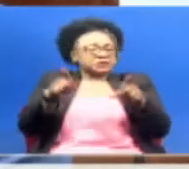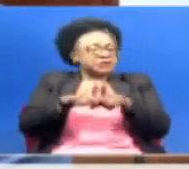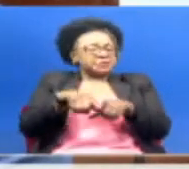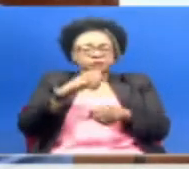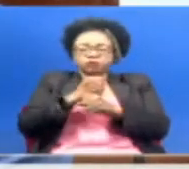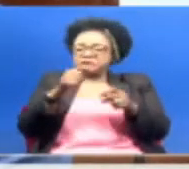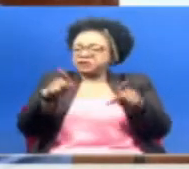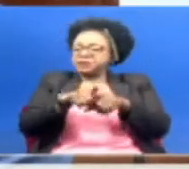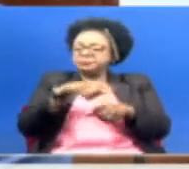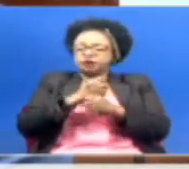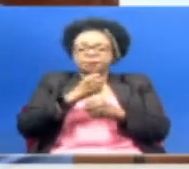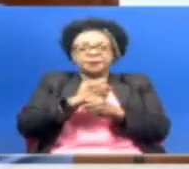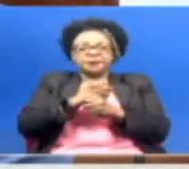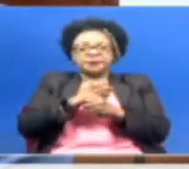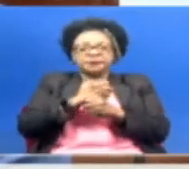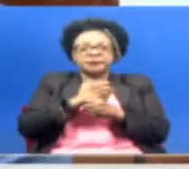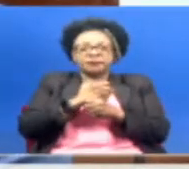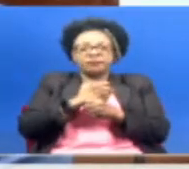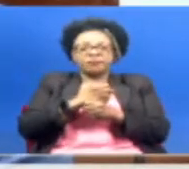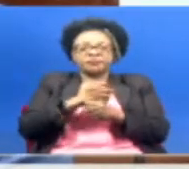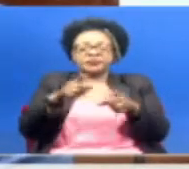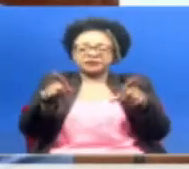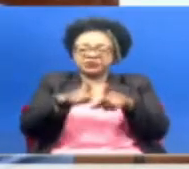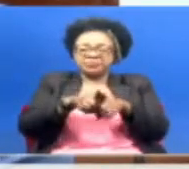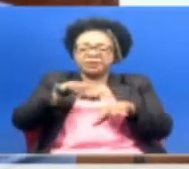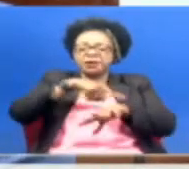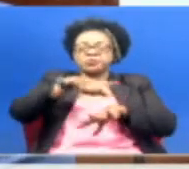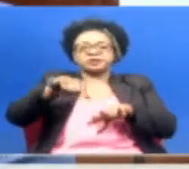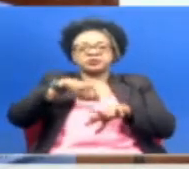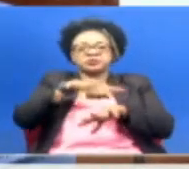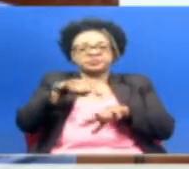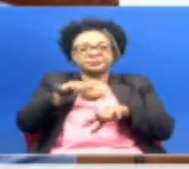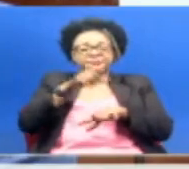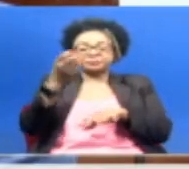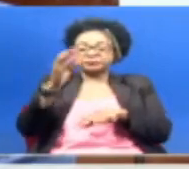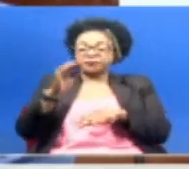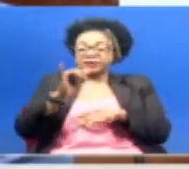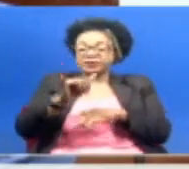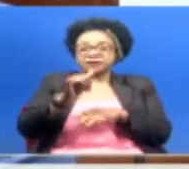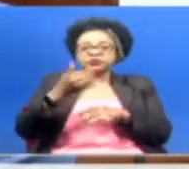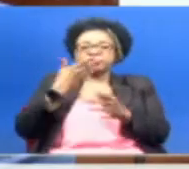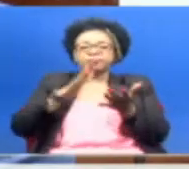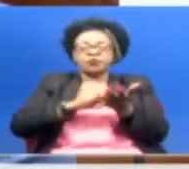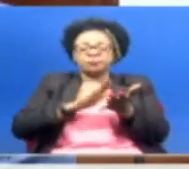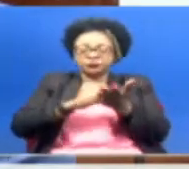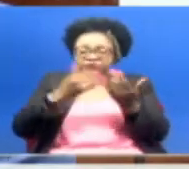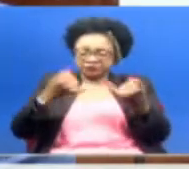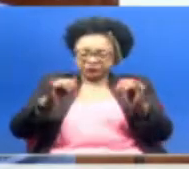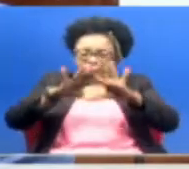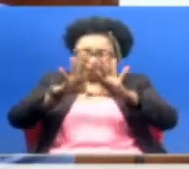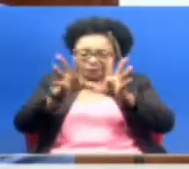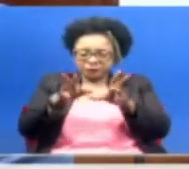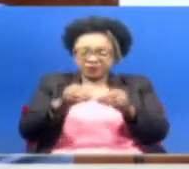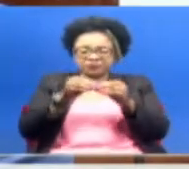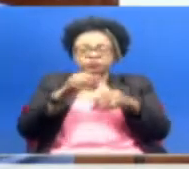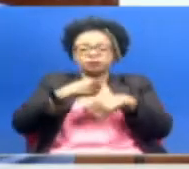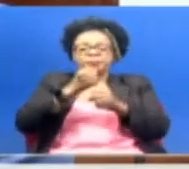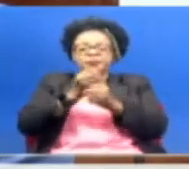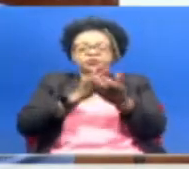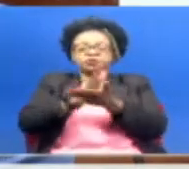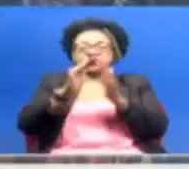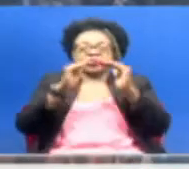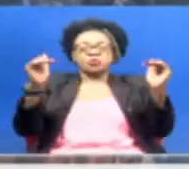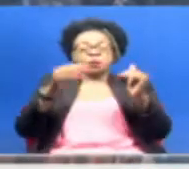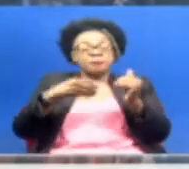work, seeing the same patients for the same number of hours. So that promise of harmonizing to ensure that equal pay for equal